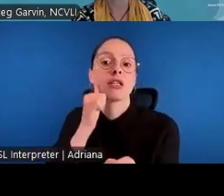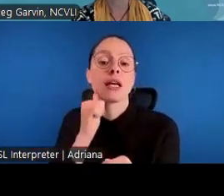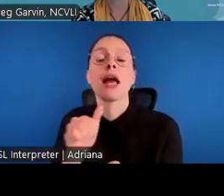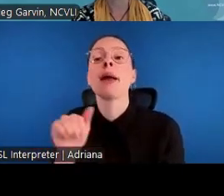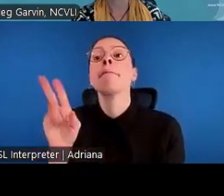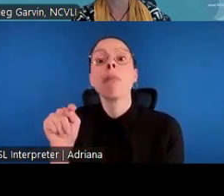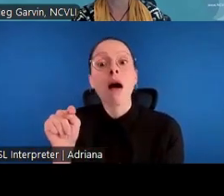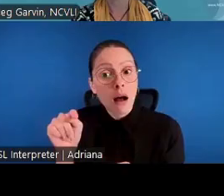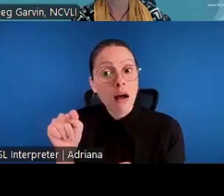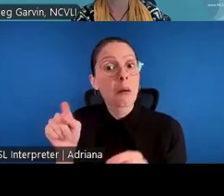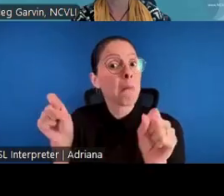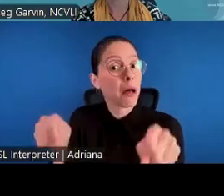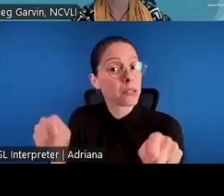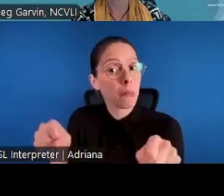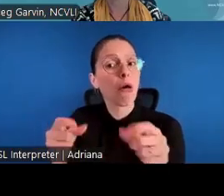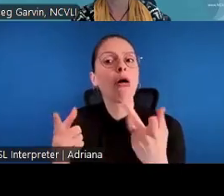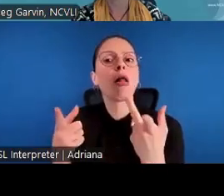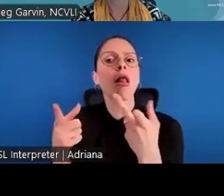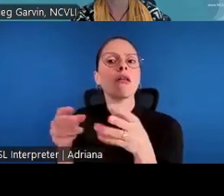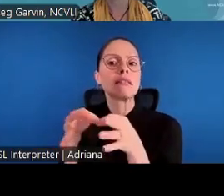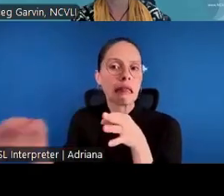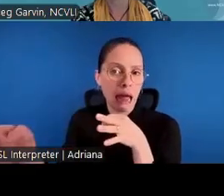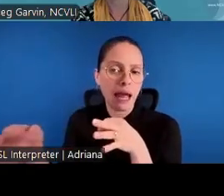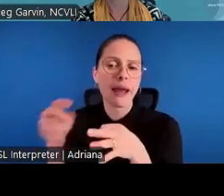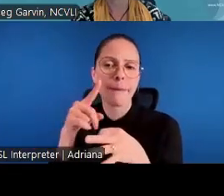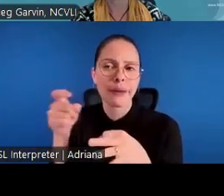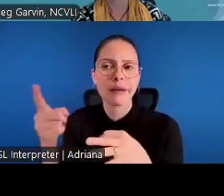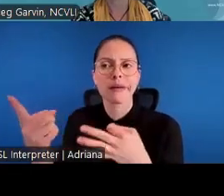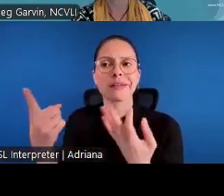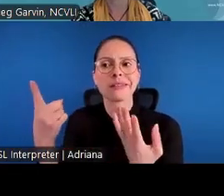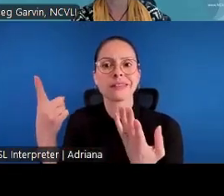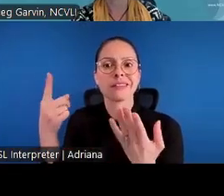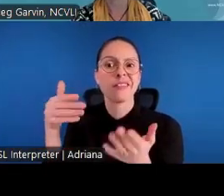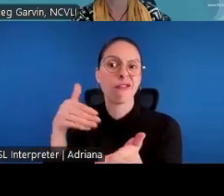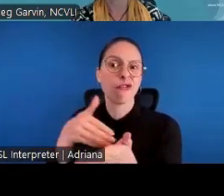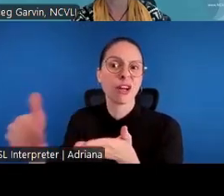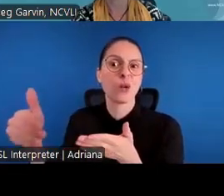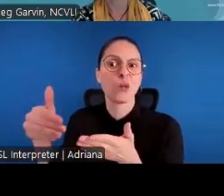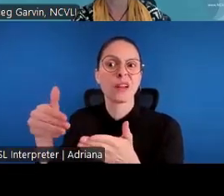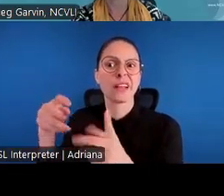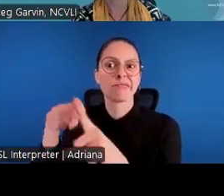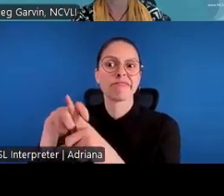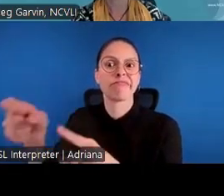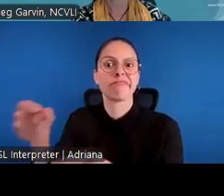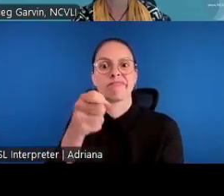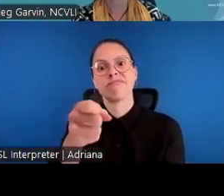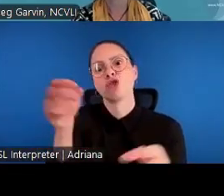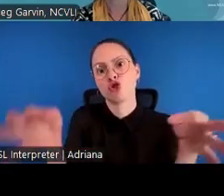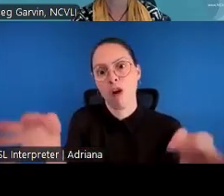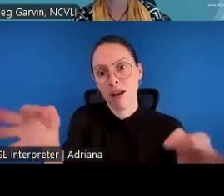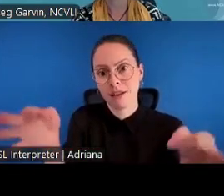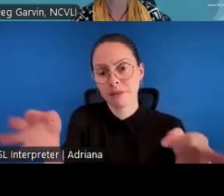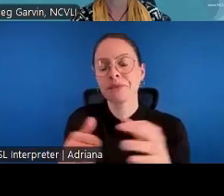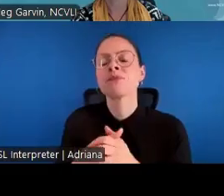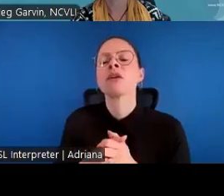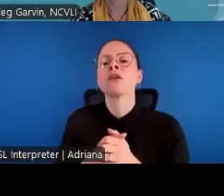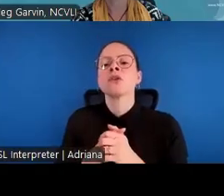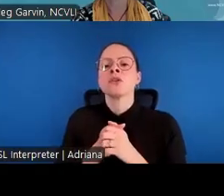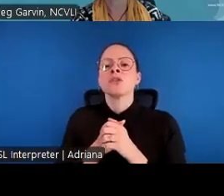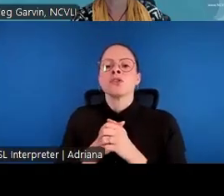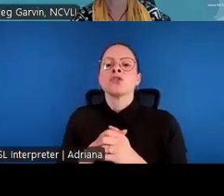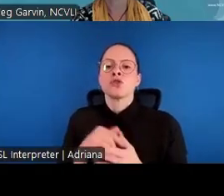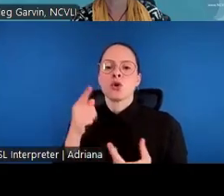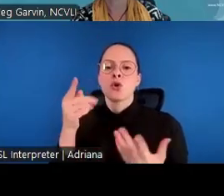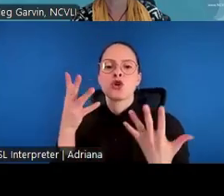be a delay because they are frequently in trial. So there will very well be those types of delays. So you want to afford